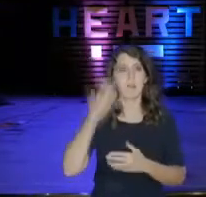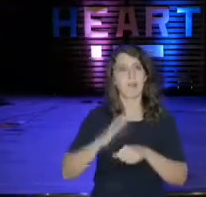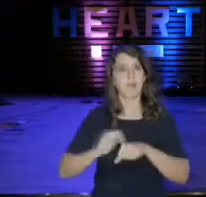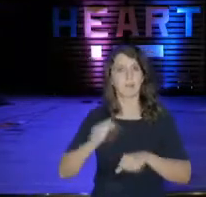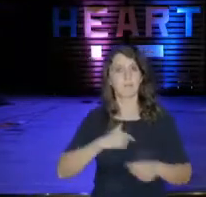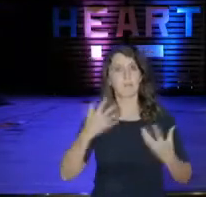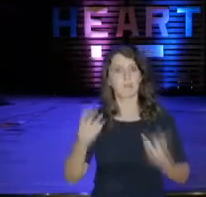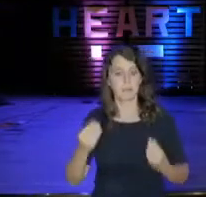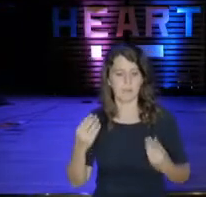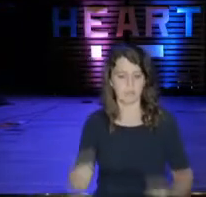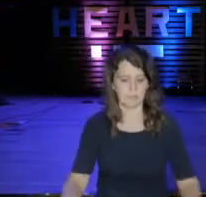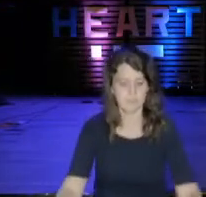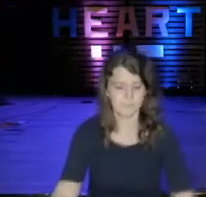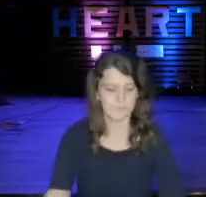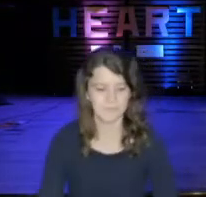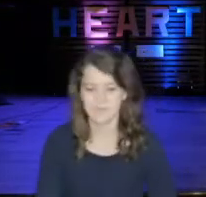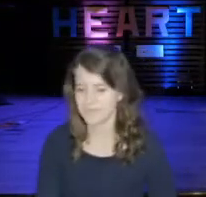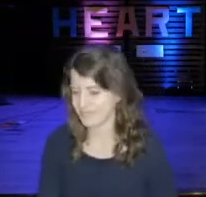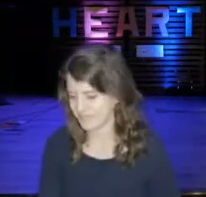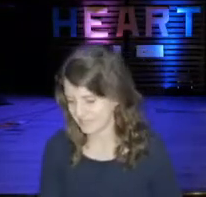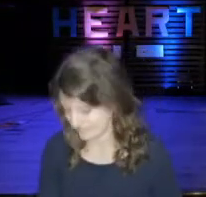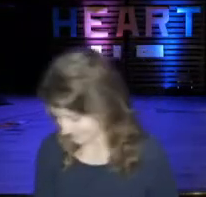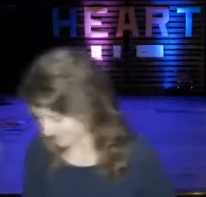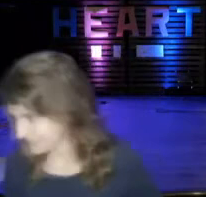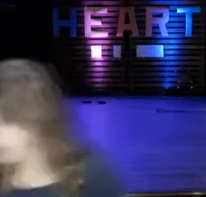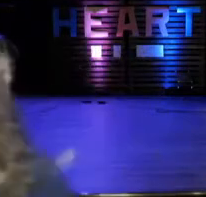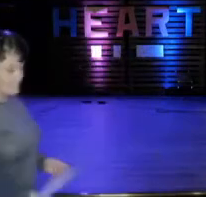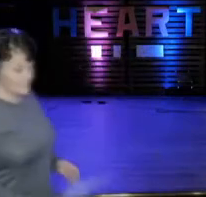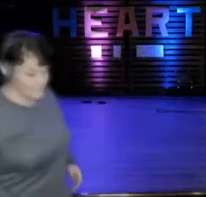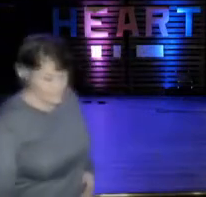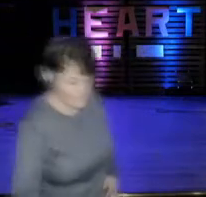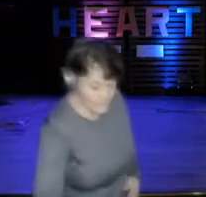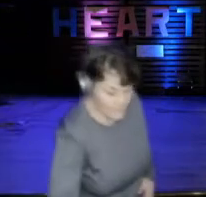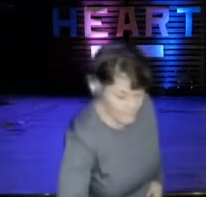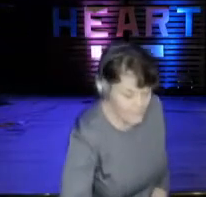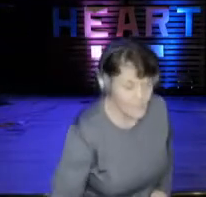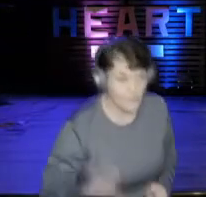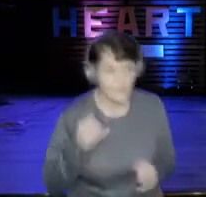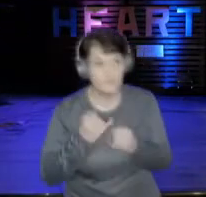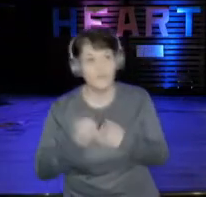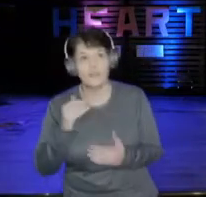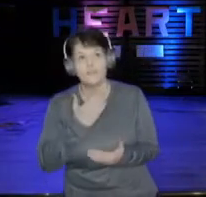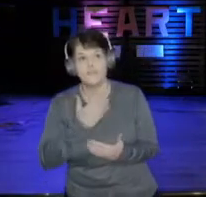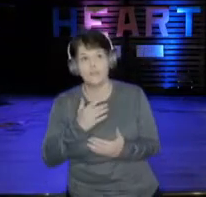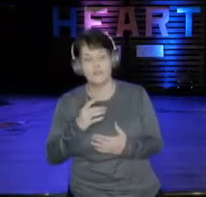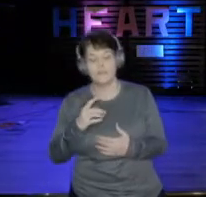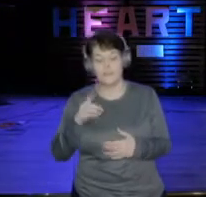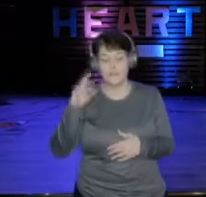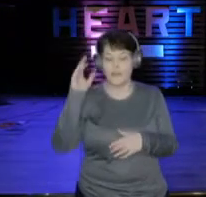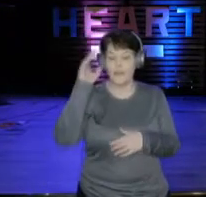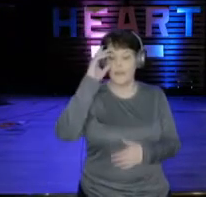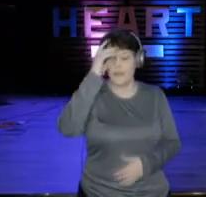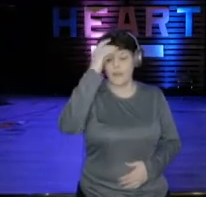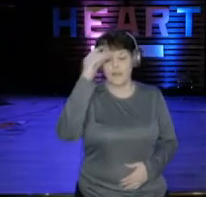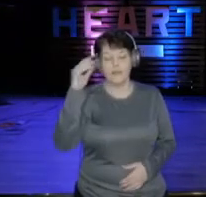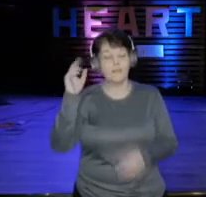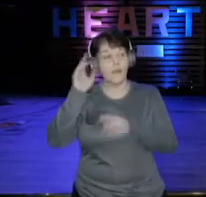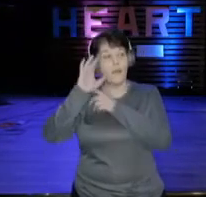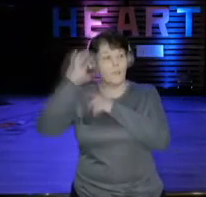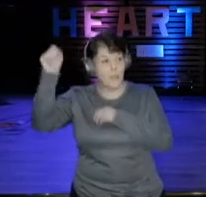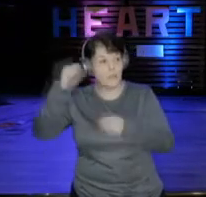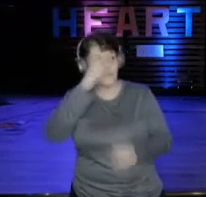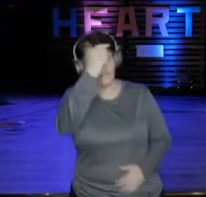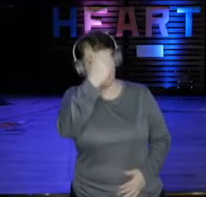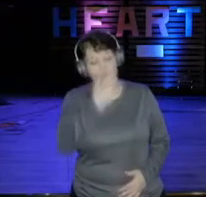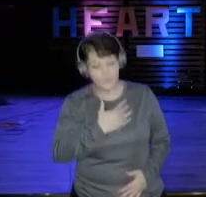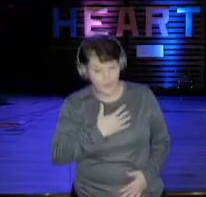We're going to sing a song in closing called "Amazing Grace, My Chains Are Gone." I want to read just a chorus before we start singing. A chorus says, "My